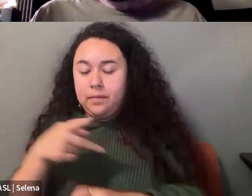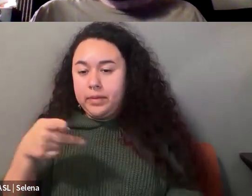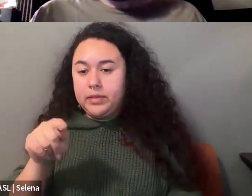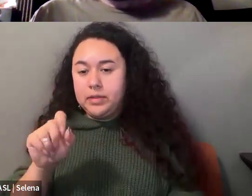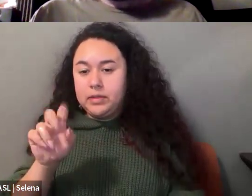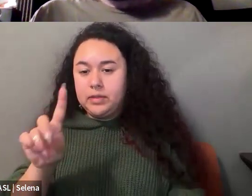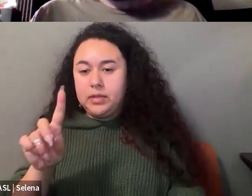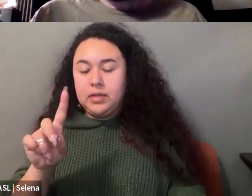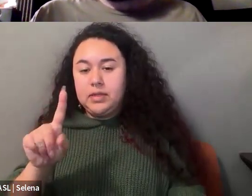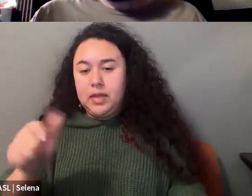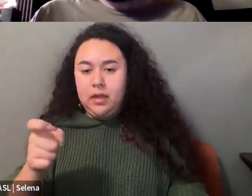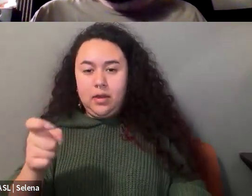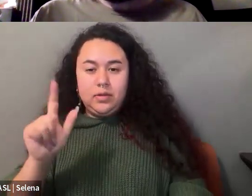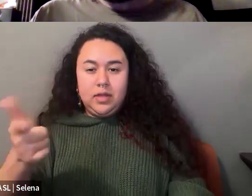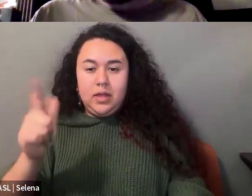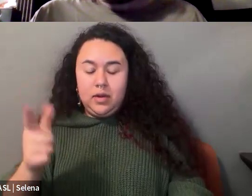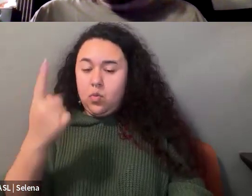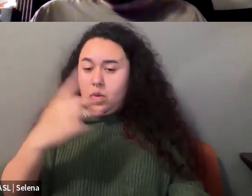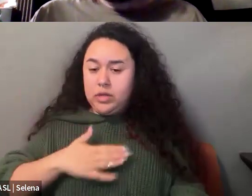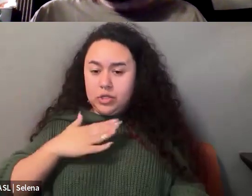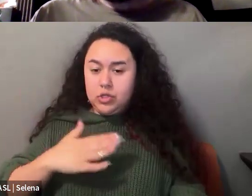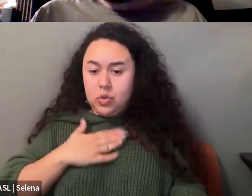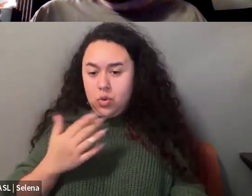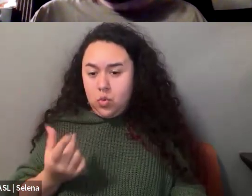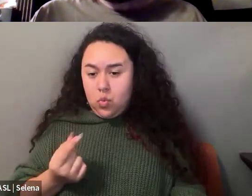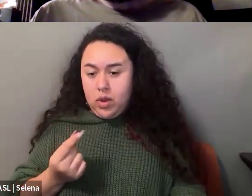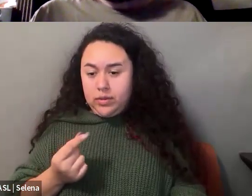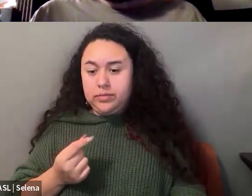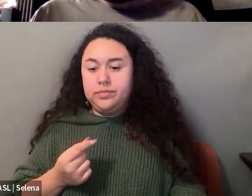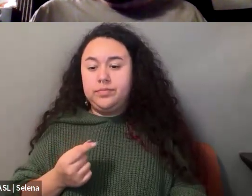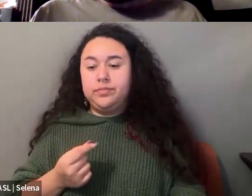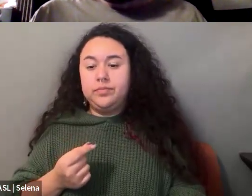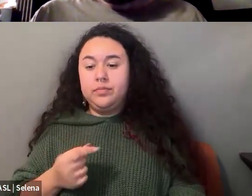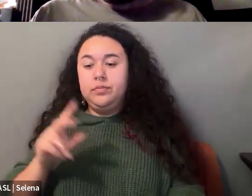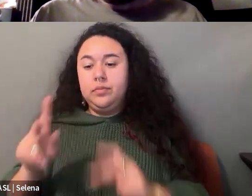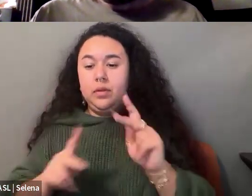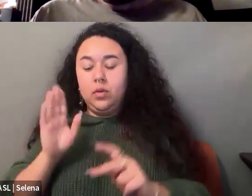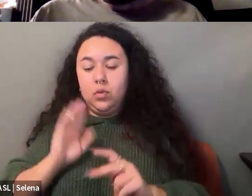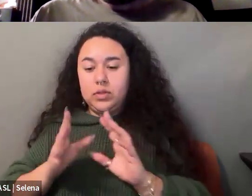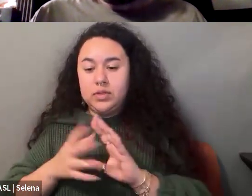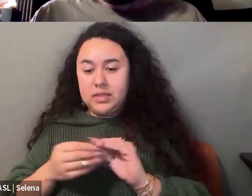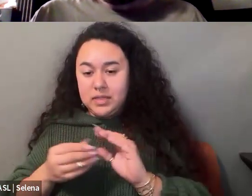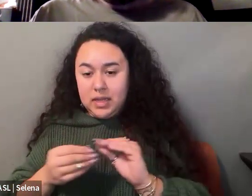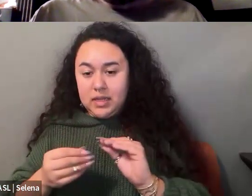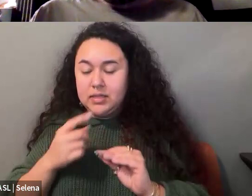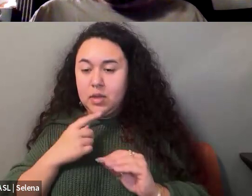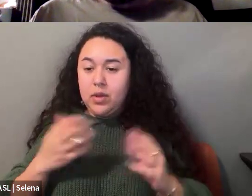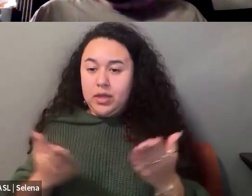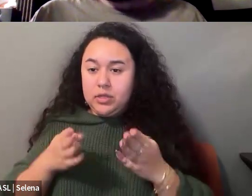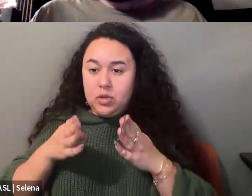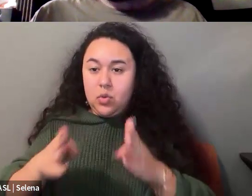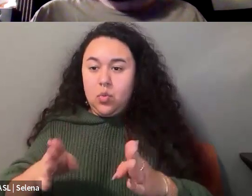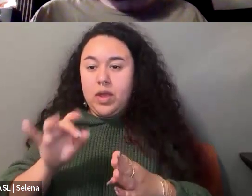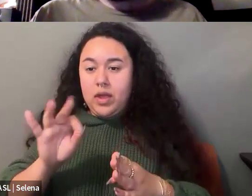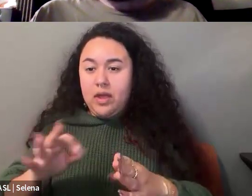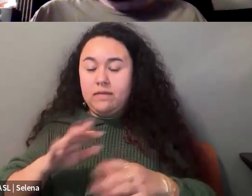line. But one of the joys was when people would say, "Oh, here is a way